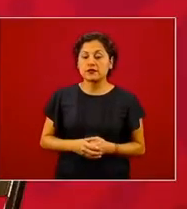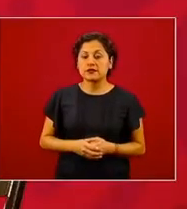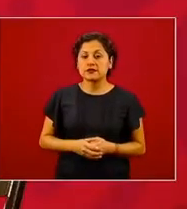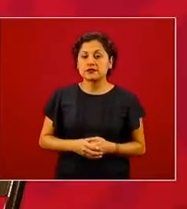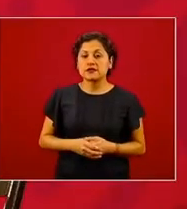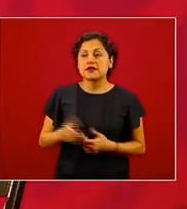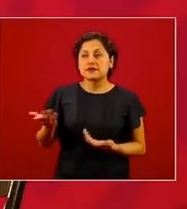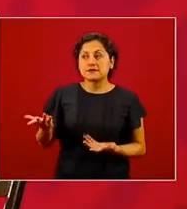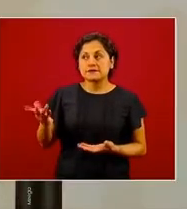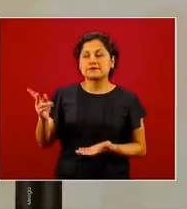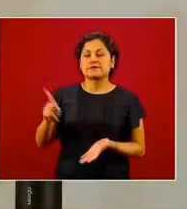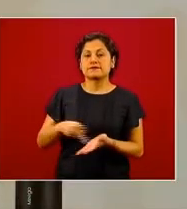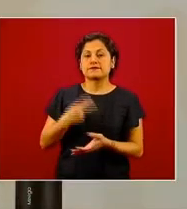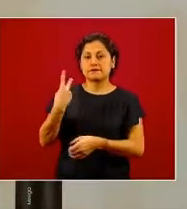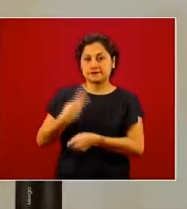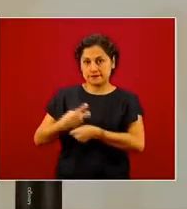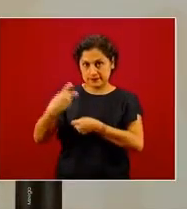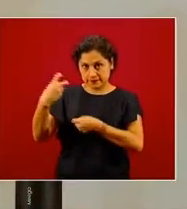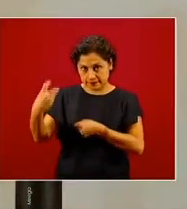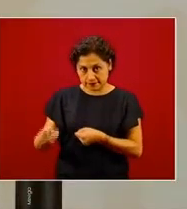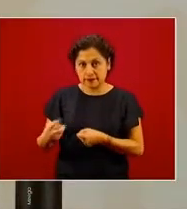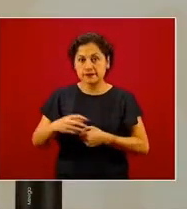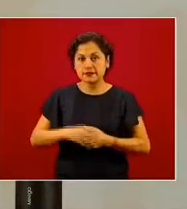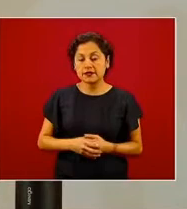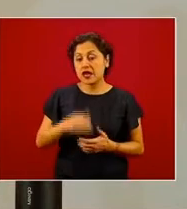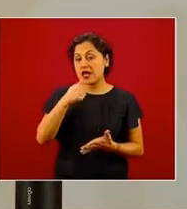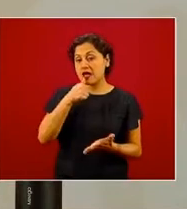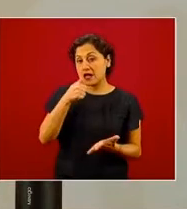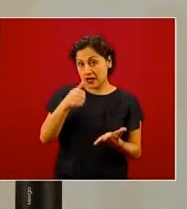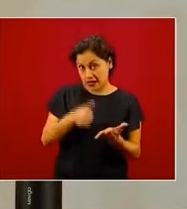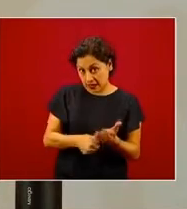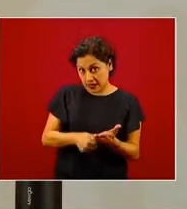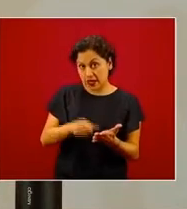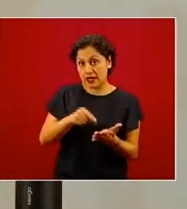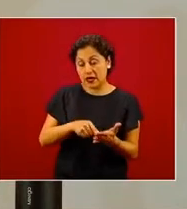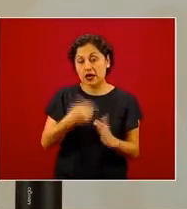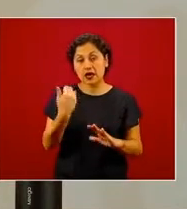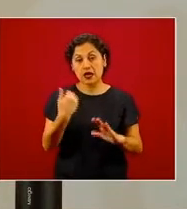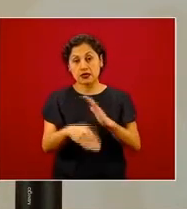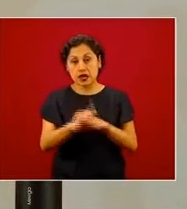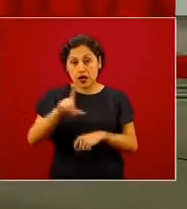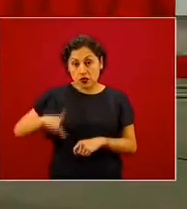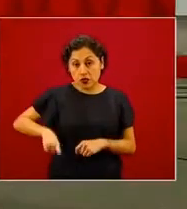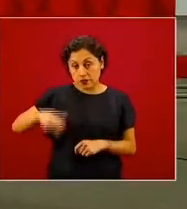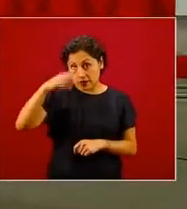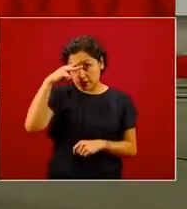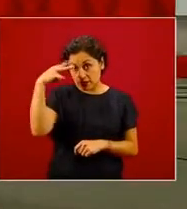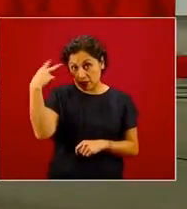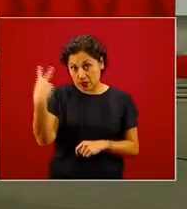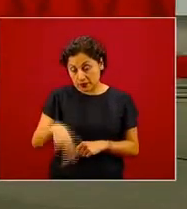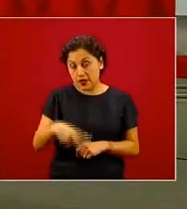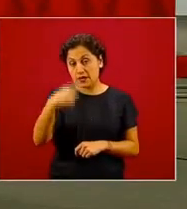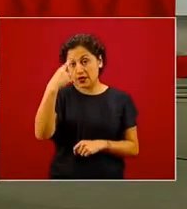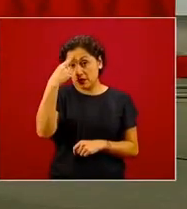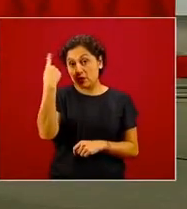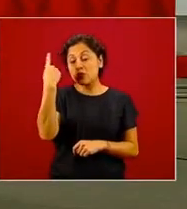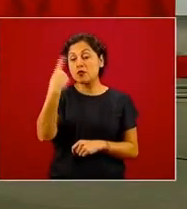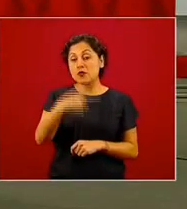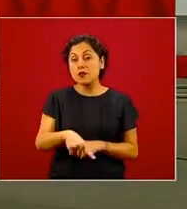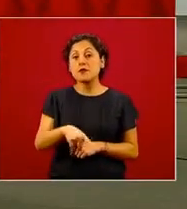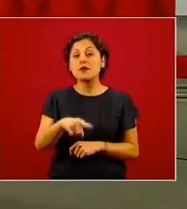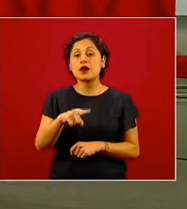So I'm privileged to be invited once again, and the letter was issued to the government of Mexico.